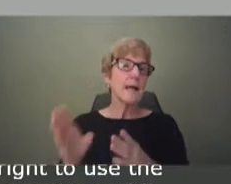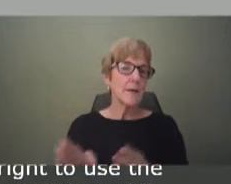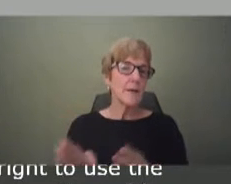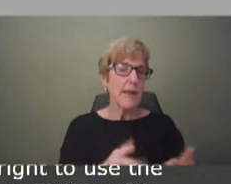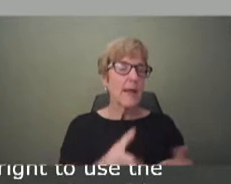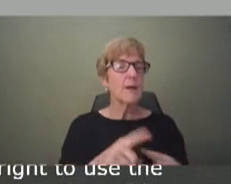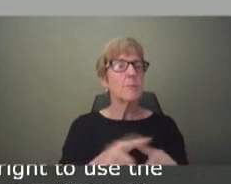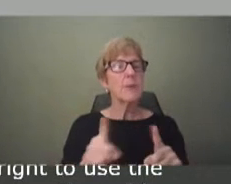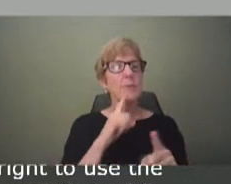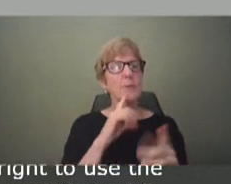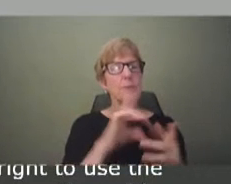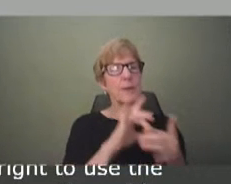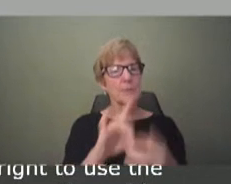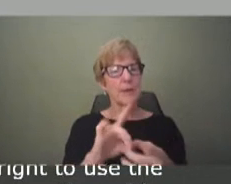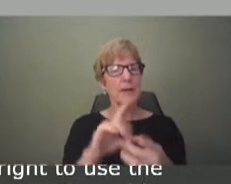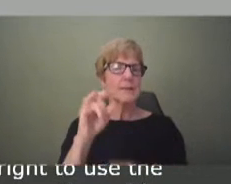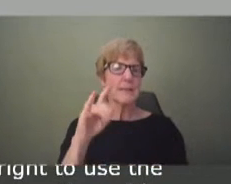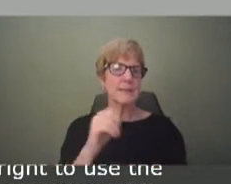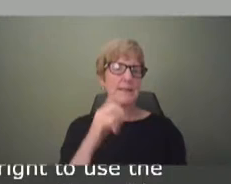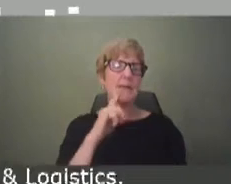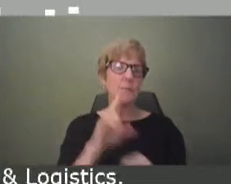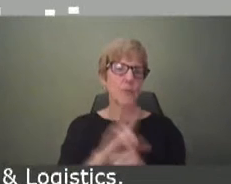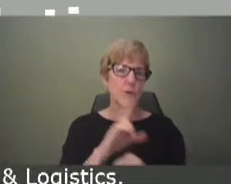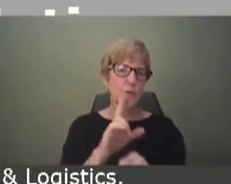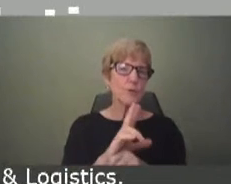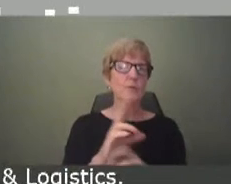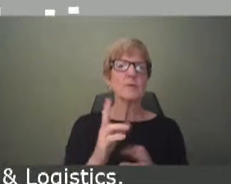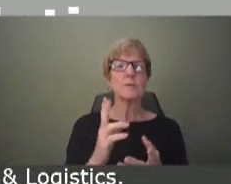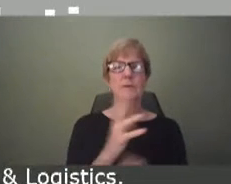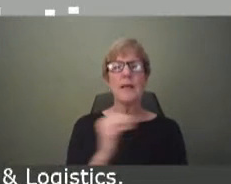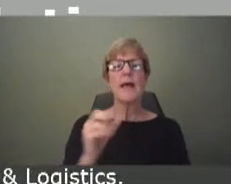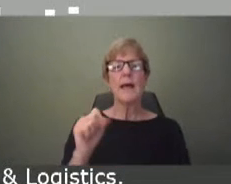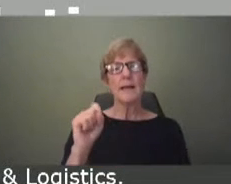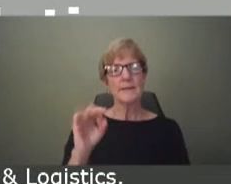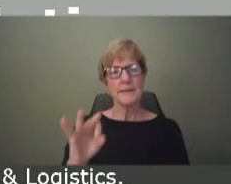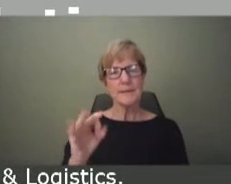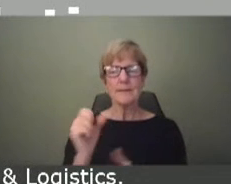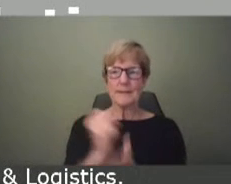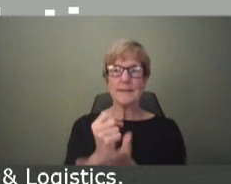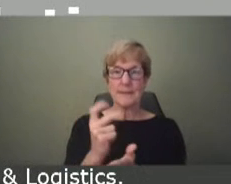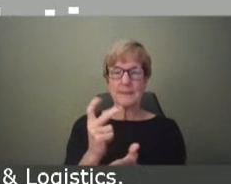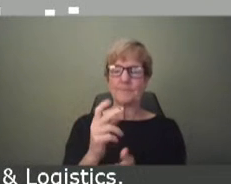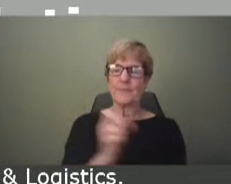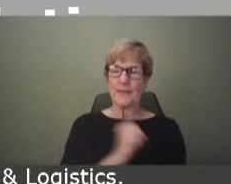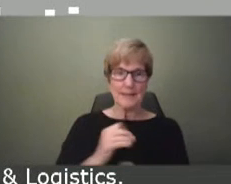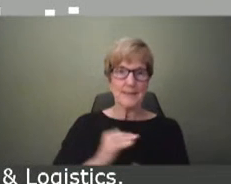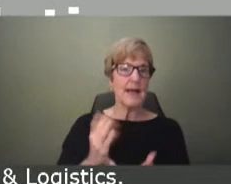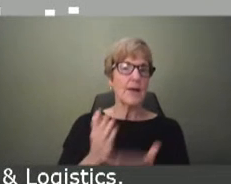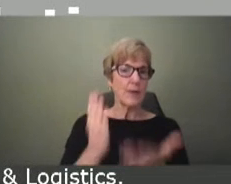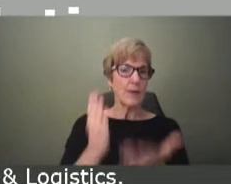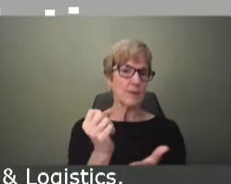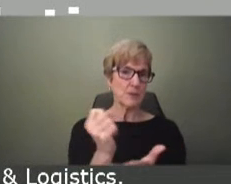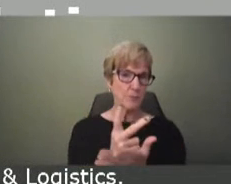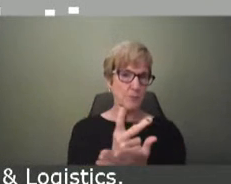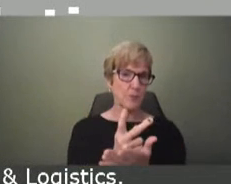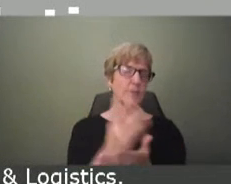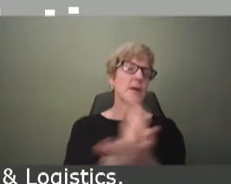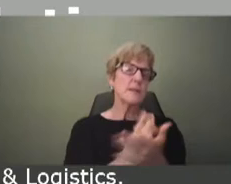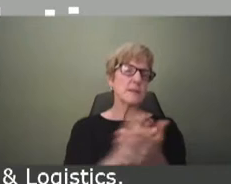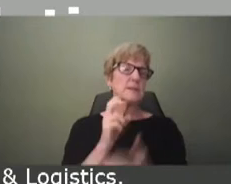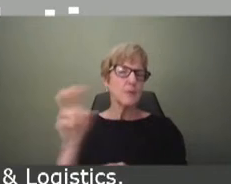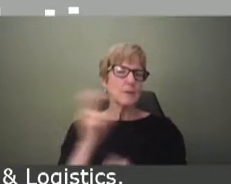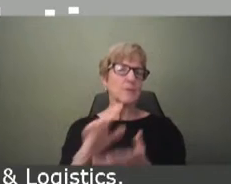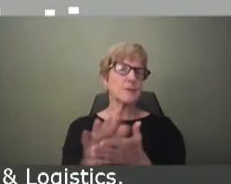applied to the site in regard to uses and access staff does recommend approval this petition we do have just some Transportation items to to work through and clean up it is